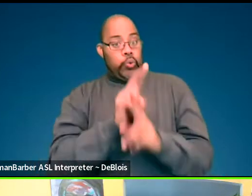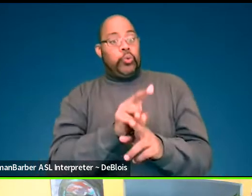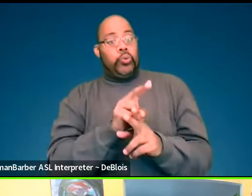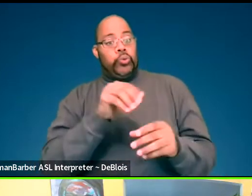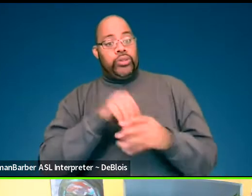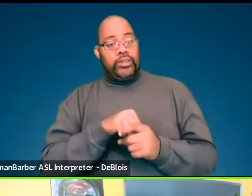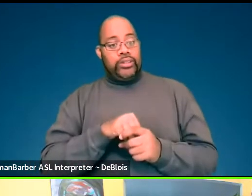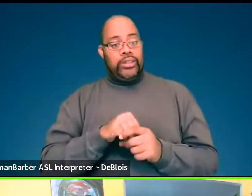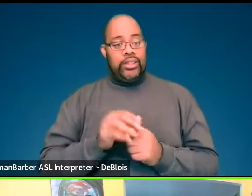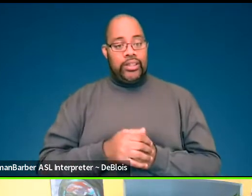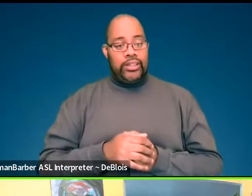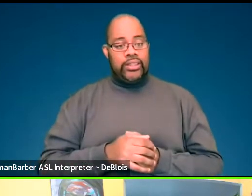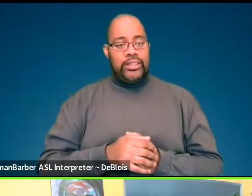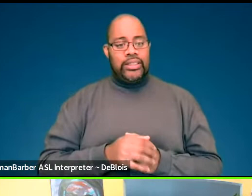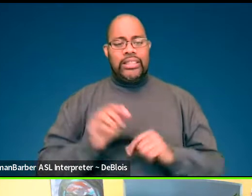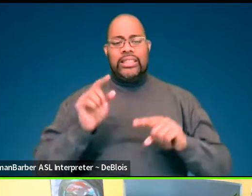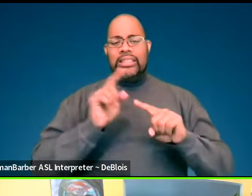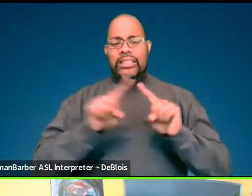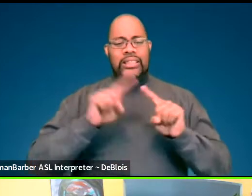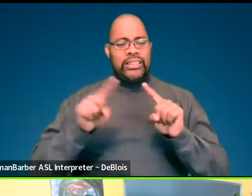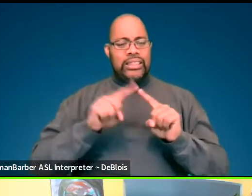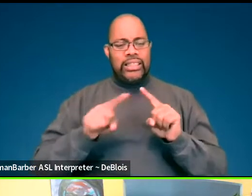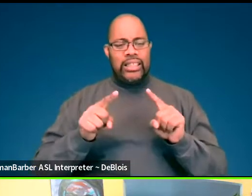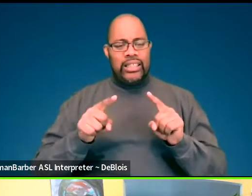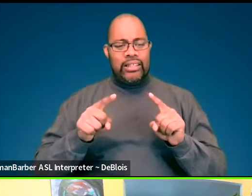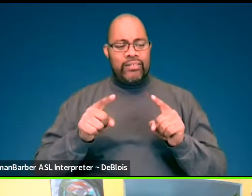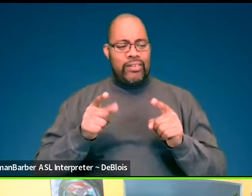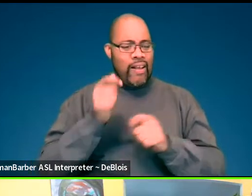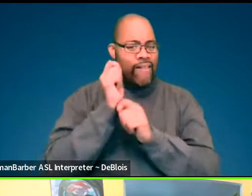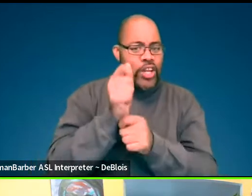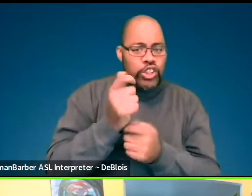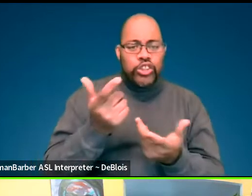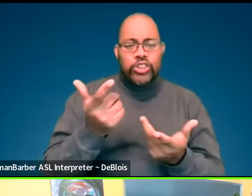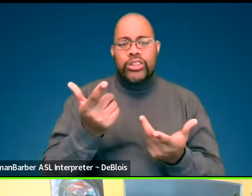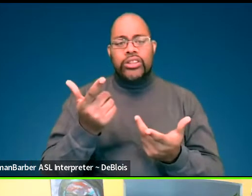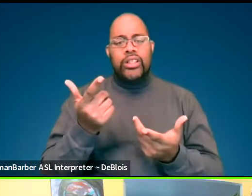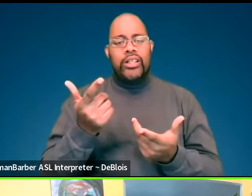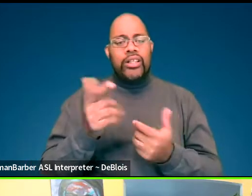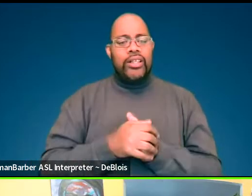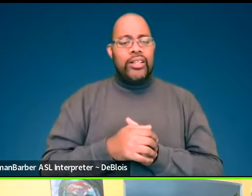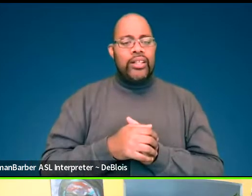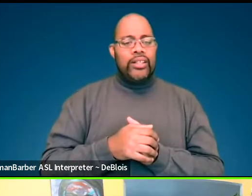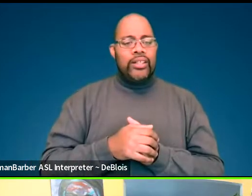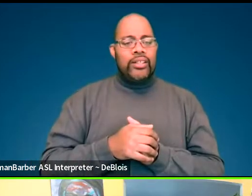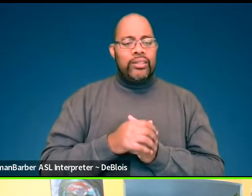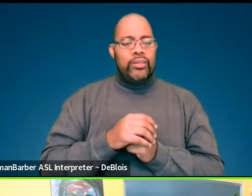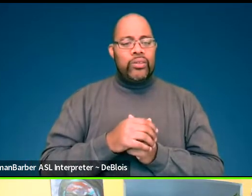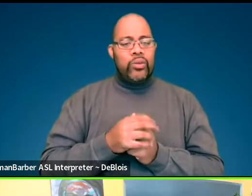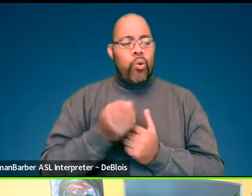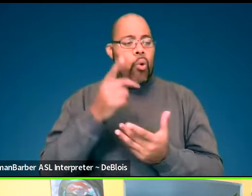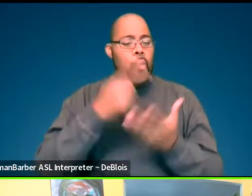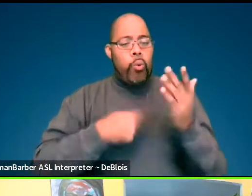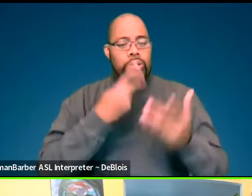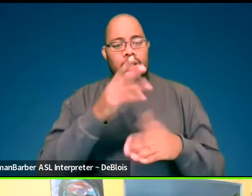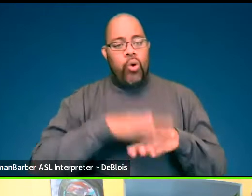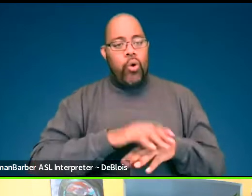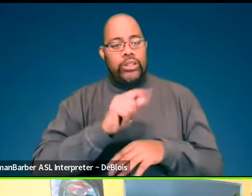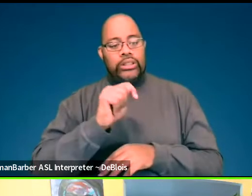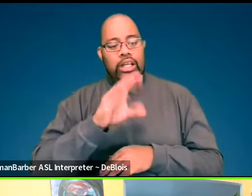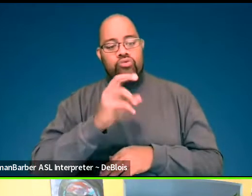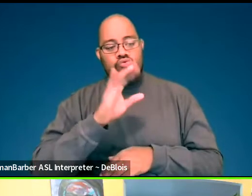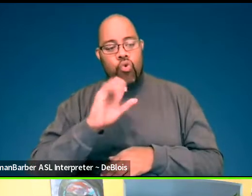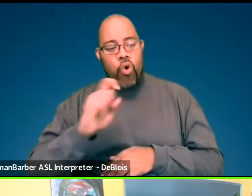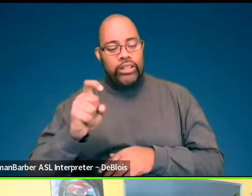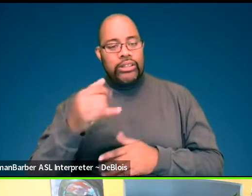in varying enterprises, be it fisheries and pearls, or what we see on St. Croix, which